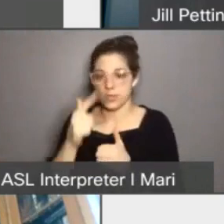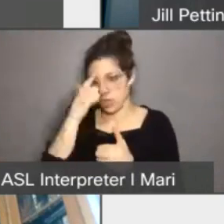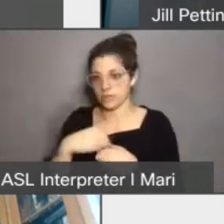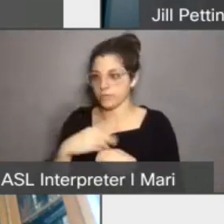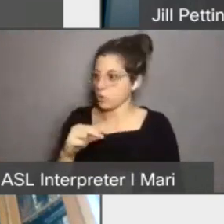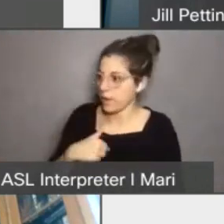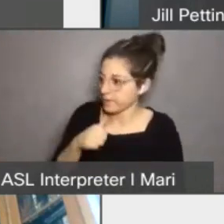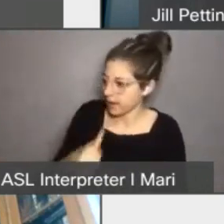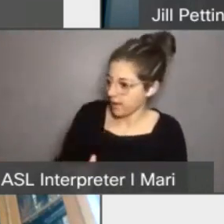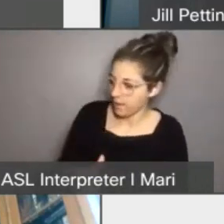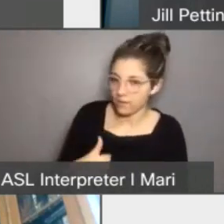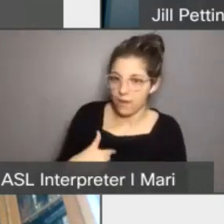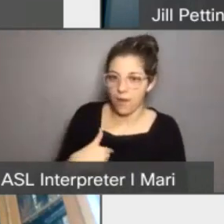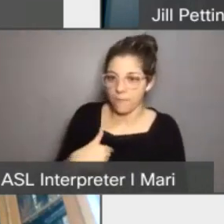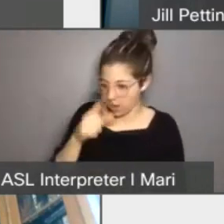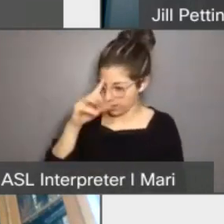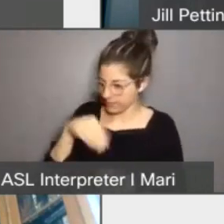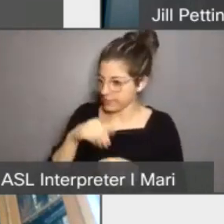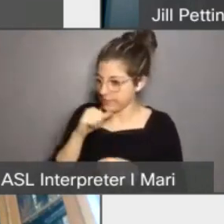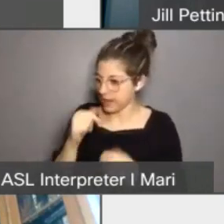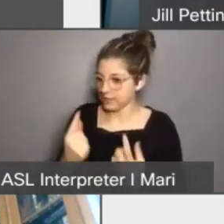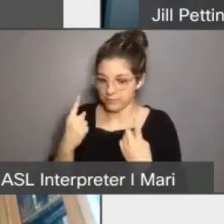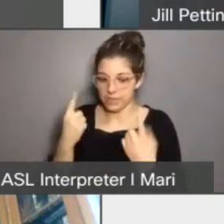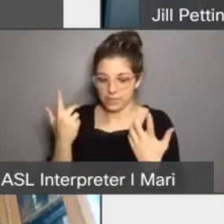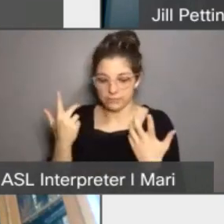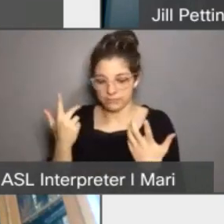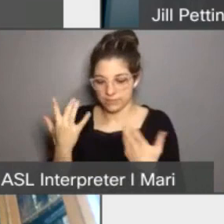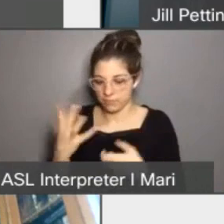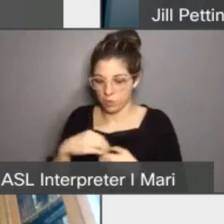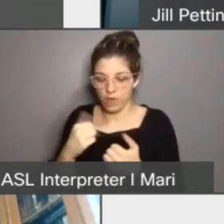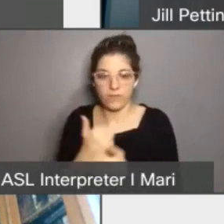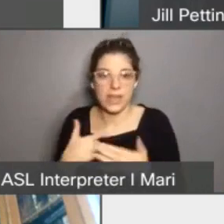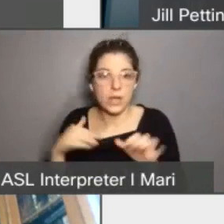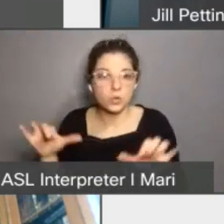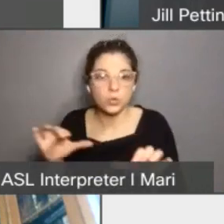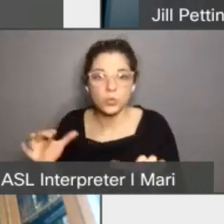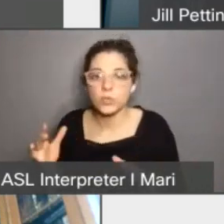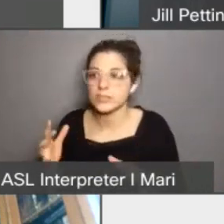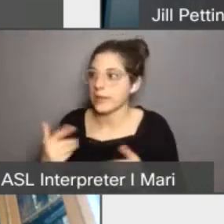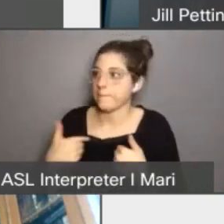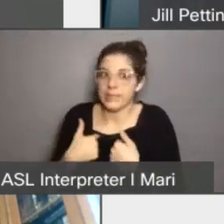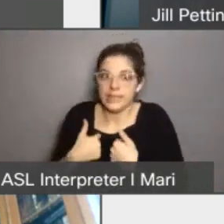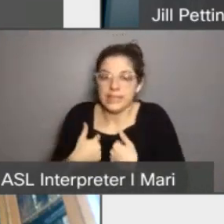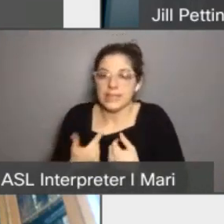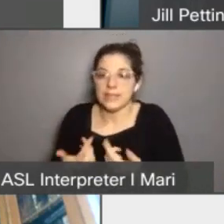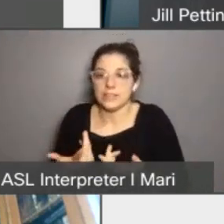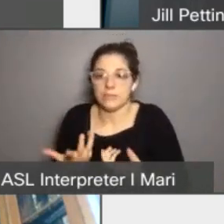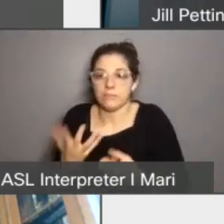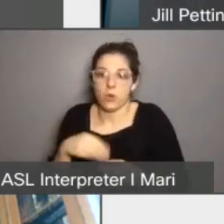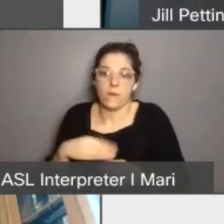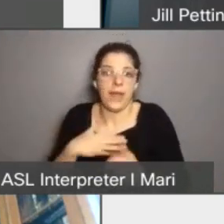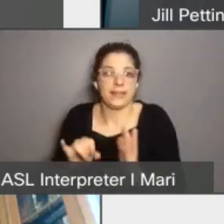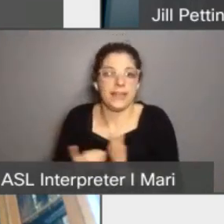I'm not. I'm not. Autism is not something that it's part of everything that I do. It's me. It's part of my